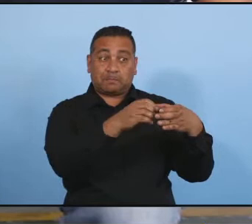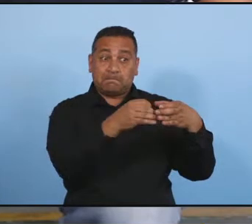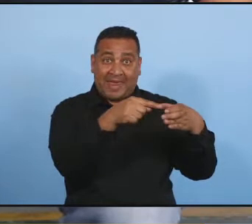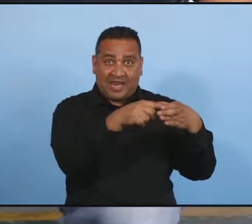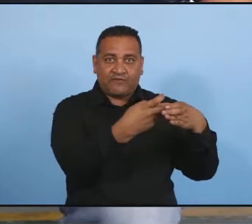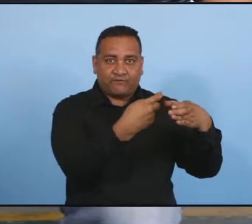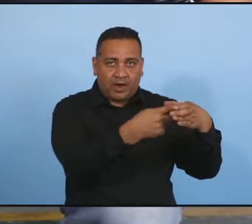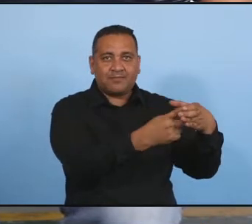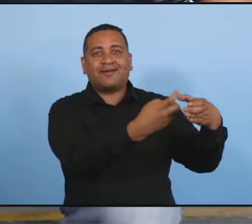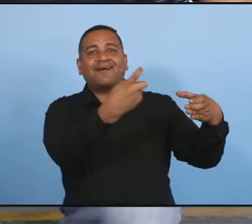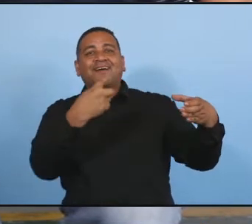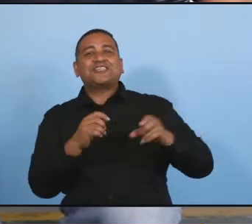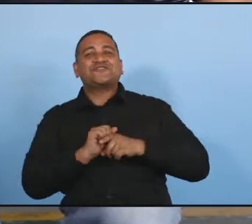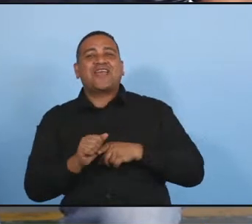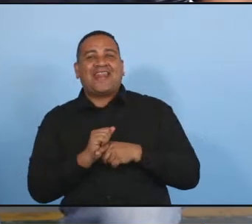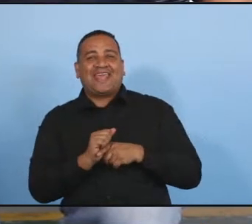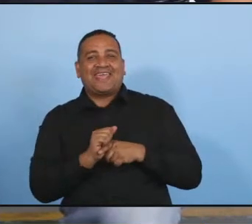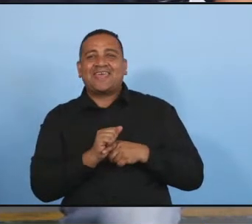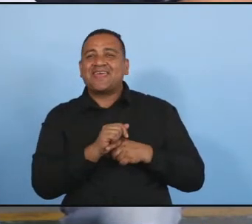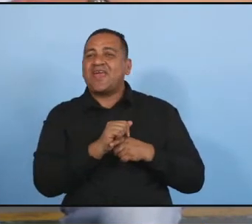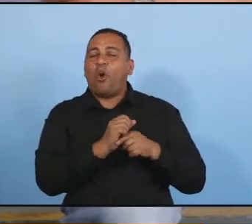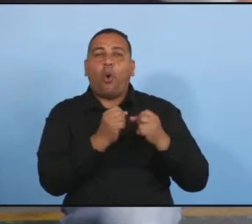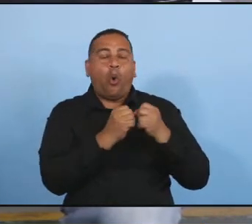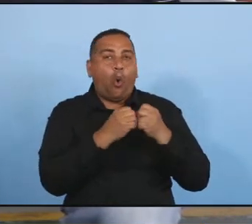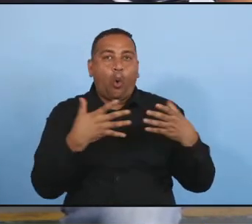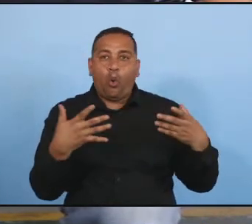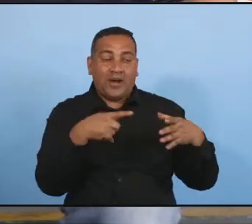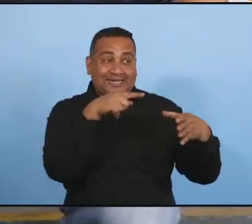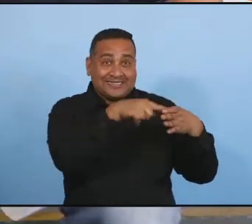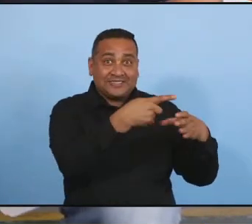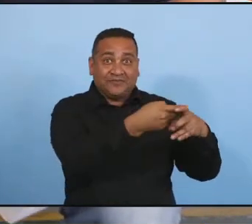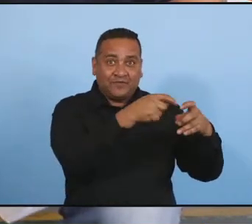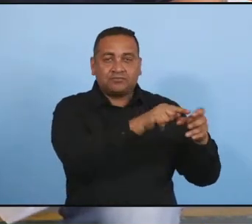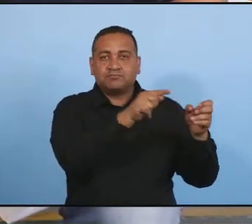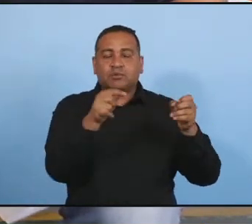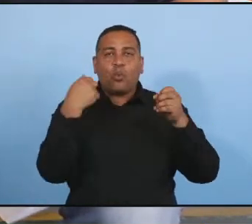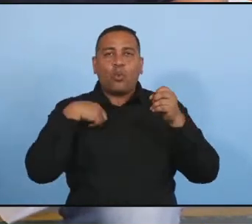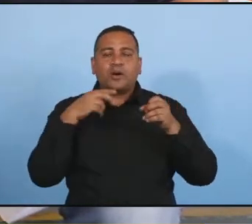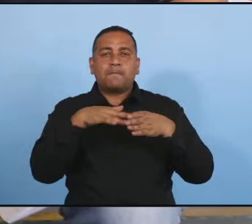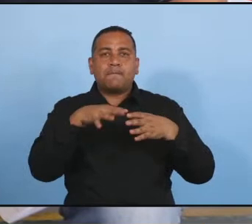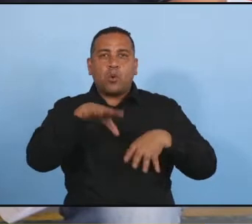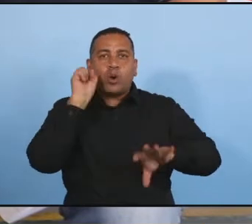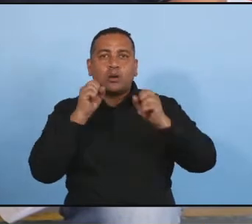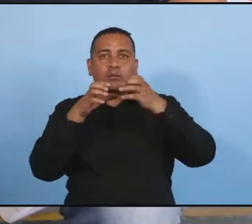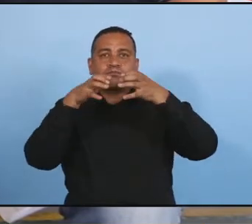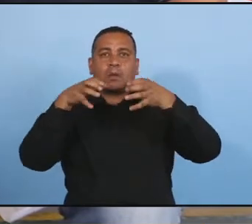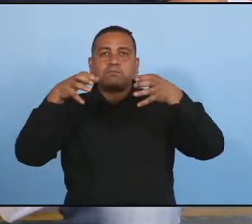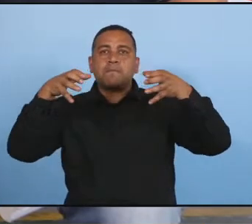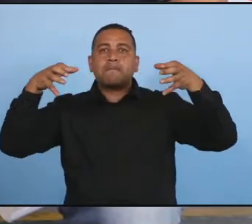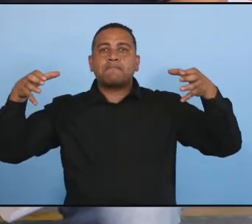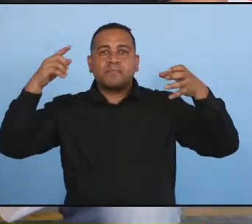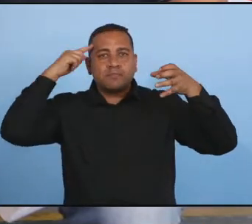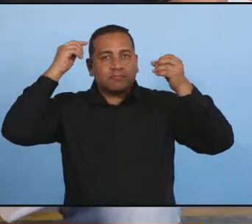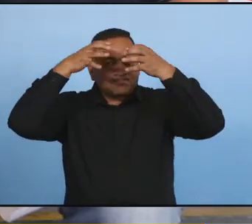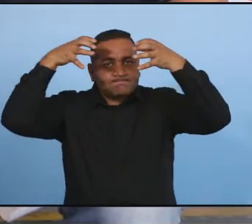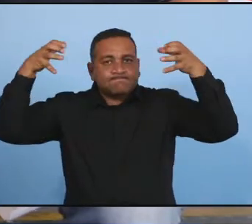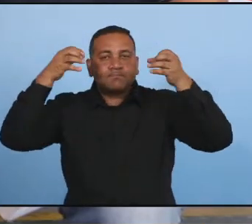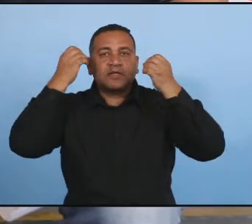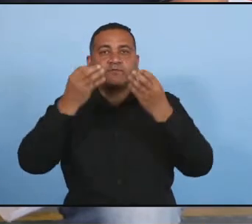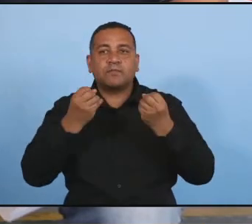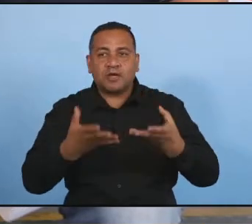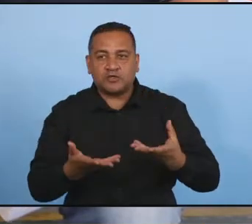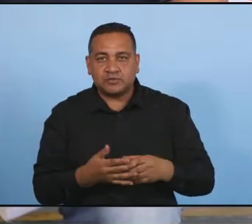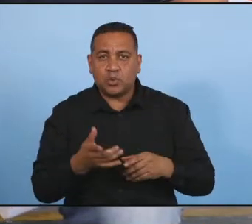is constantly expanding. It's expanding and it's varied. So it's hard to train for something that's so varied, because obviously there's